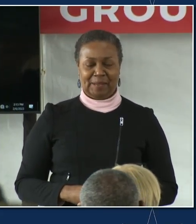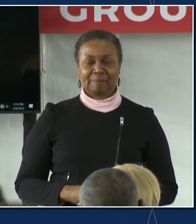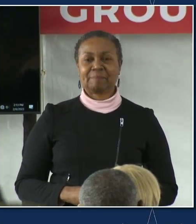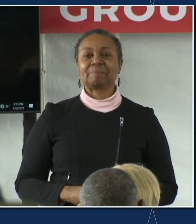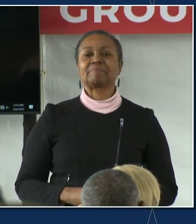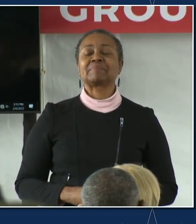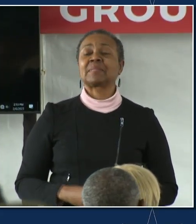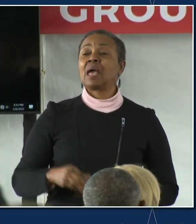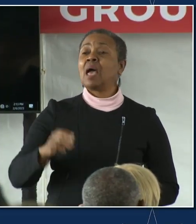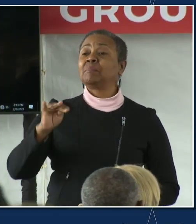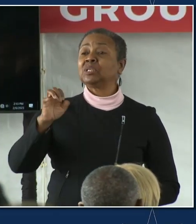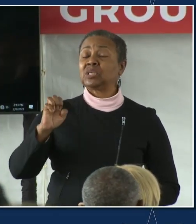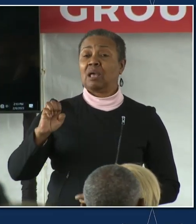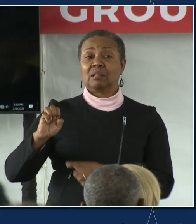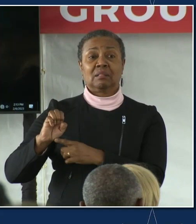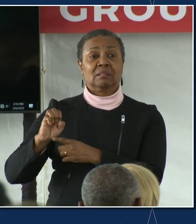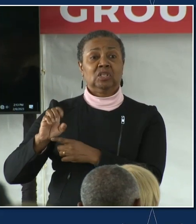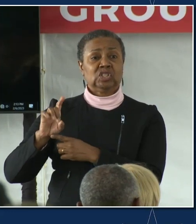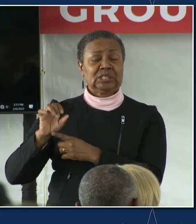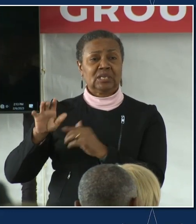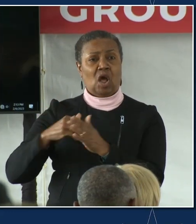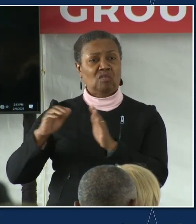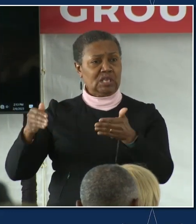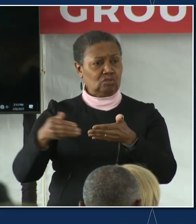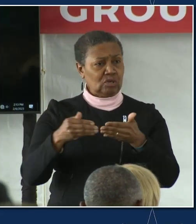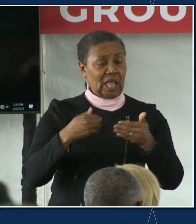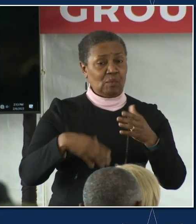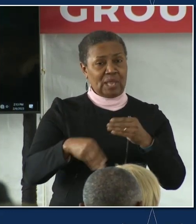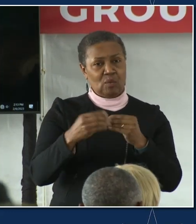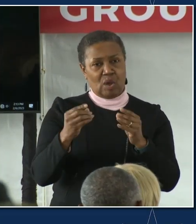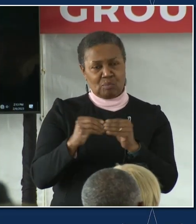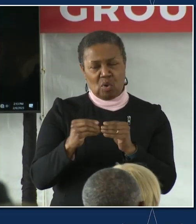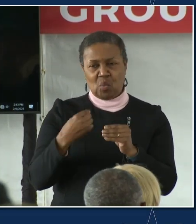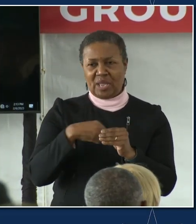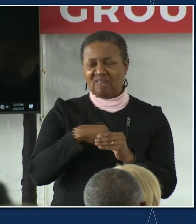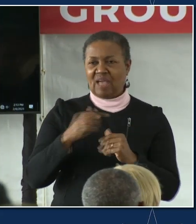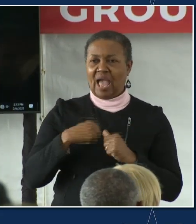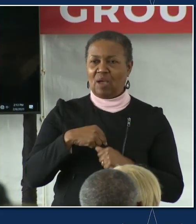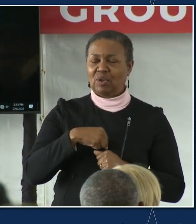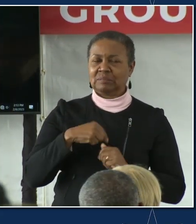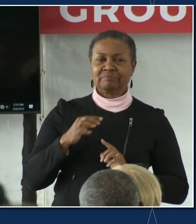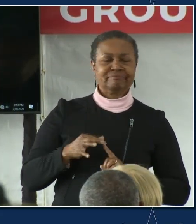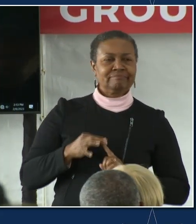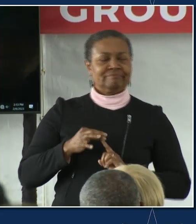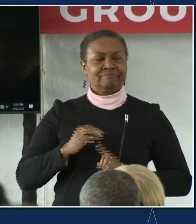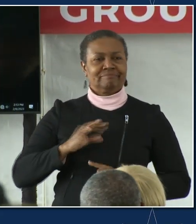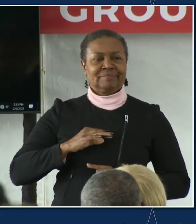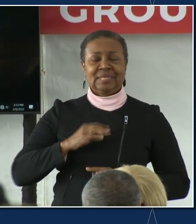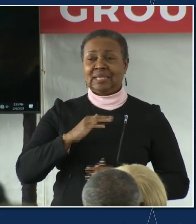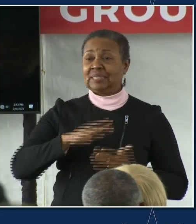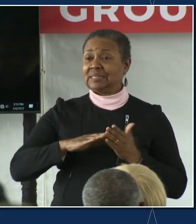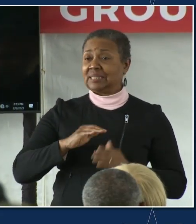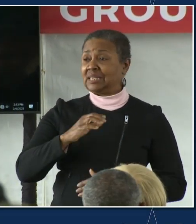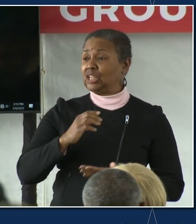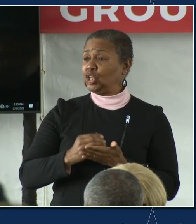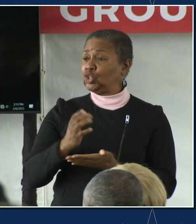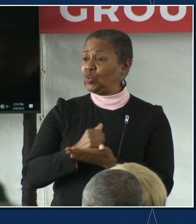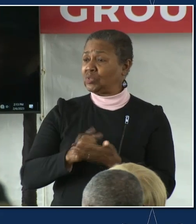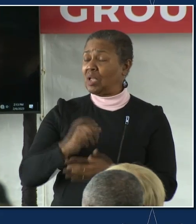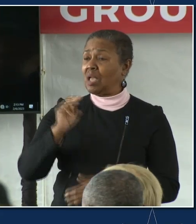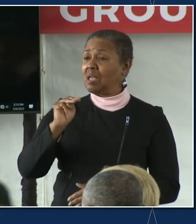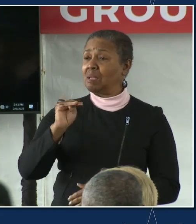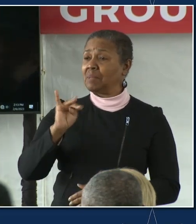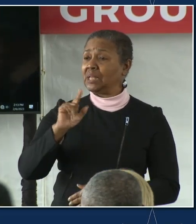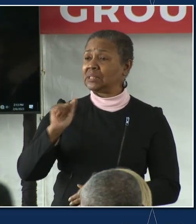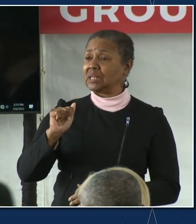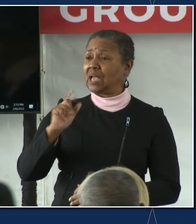Now, Michelle did, I think, all the introductions, but let me add one more. We have our esteemed city treasurer, Melissa Conyers